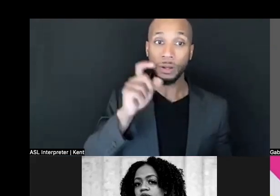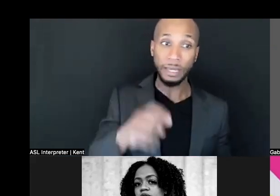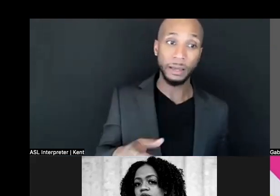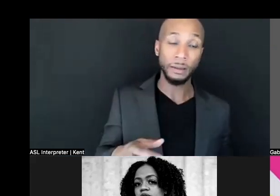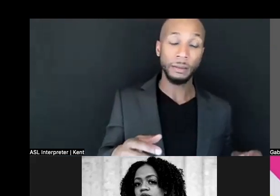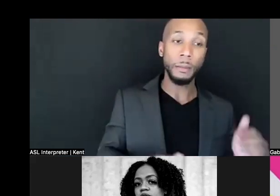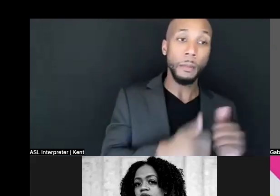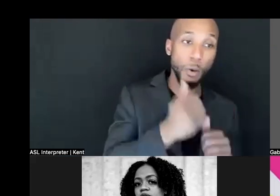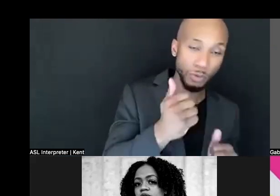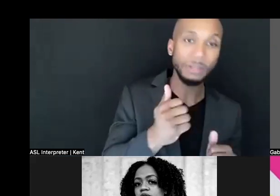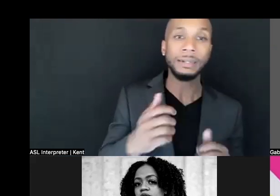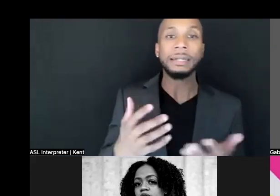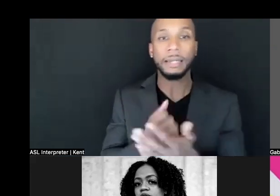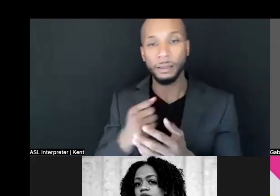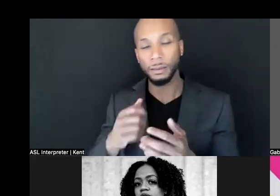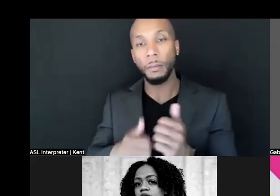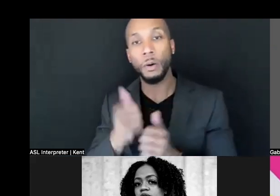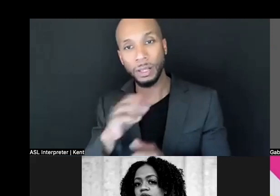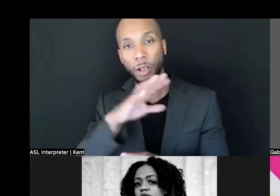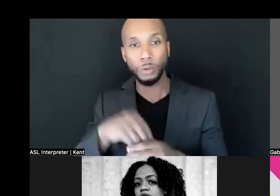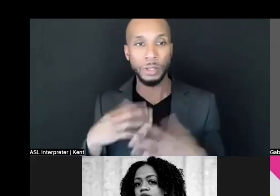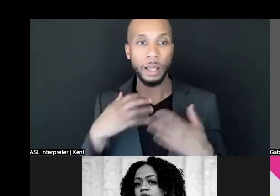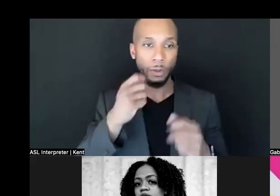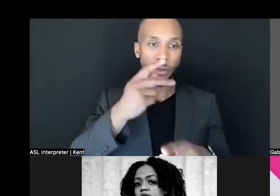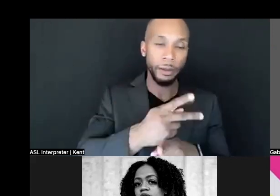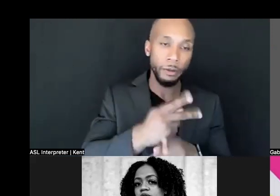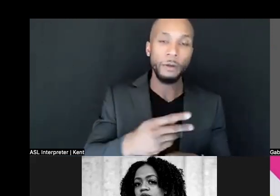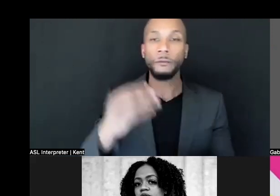includes healthcare, includes food, it includes everything.